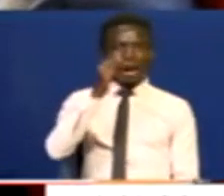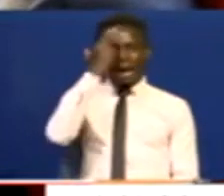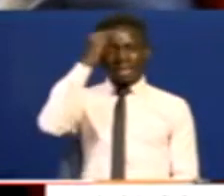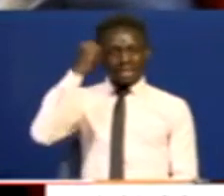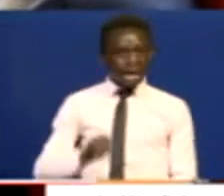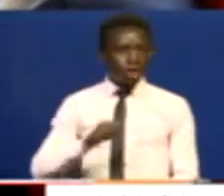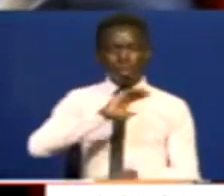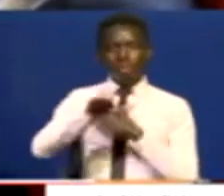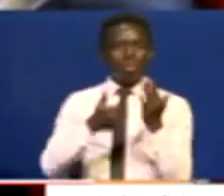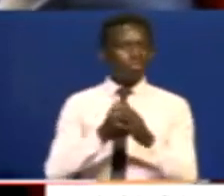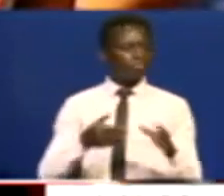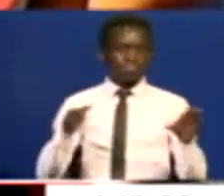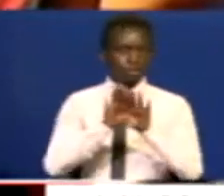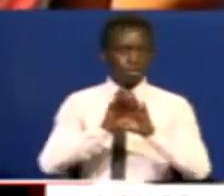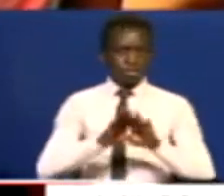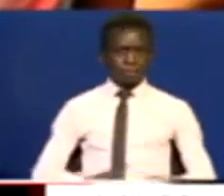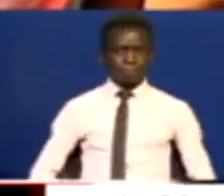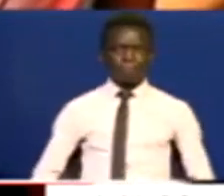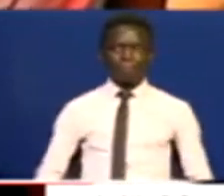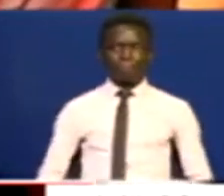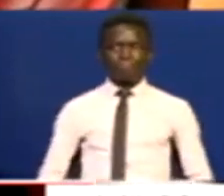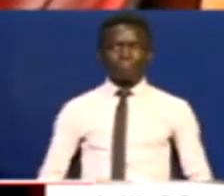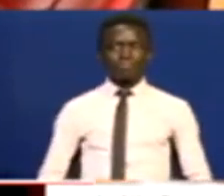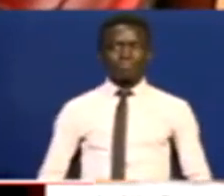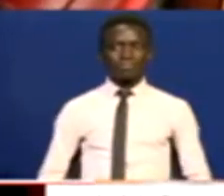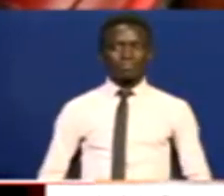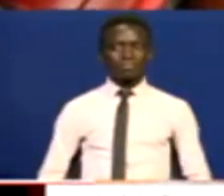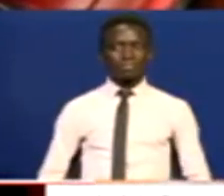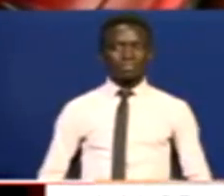operations. Doreen Arange for Lunchtime News.